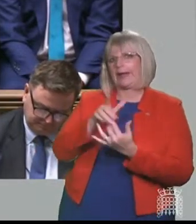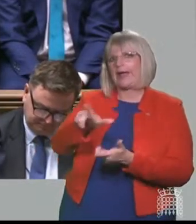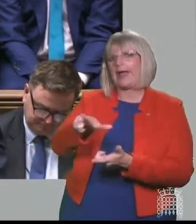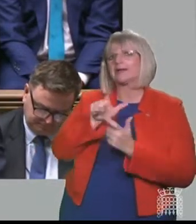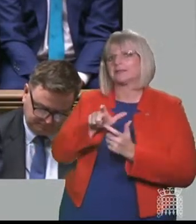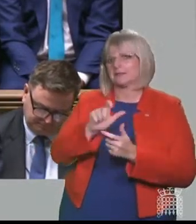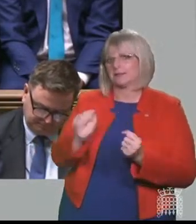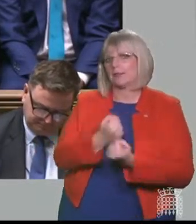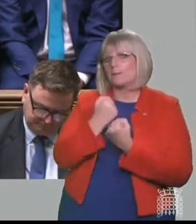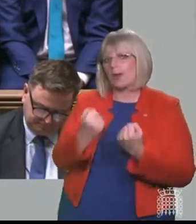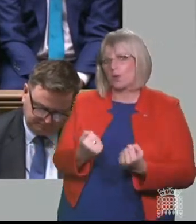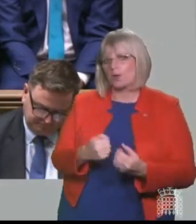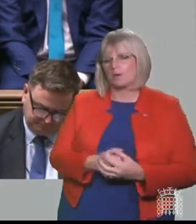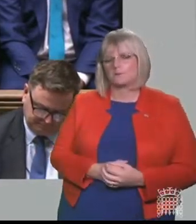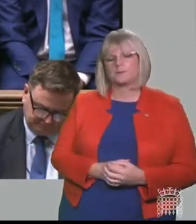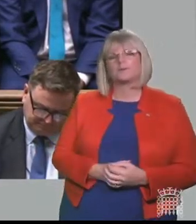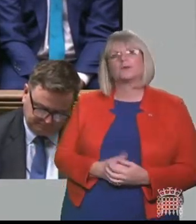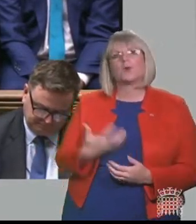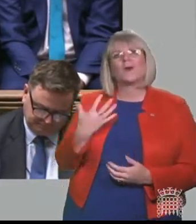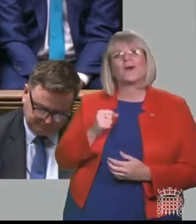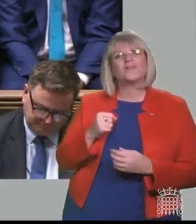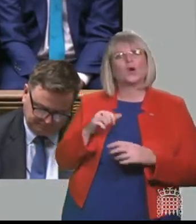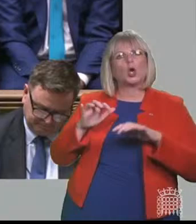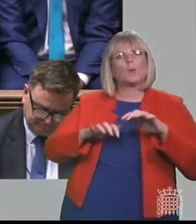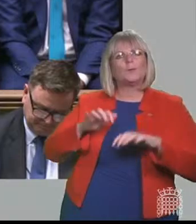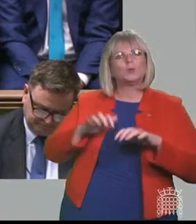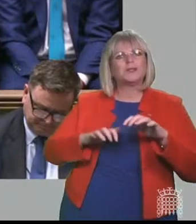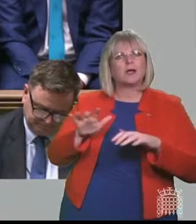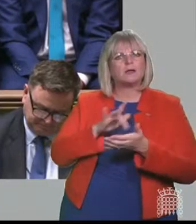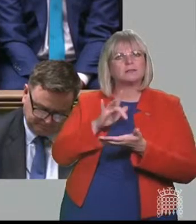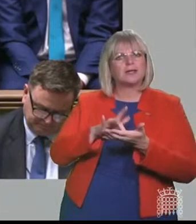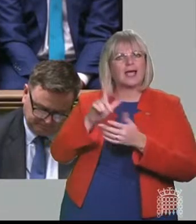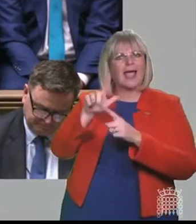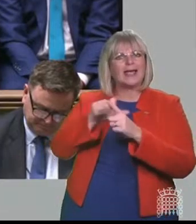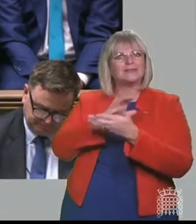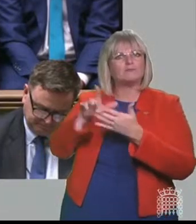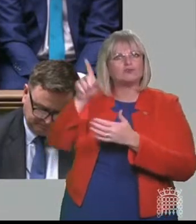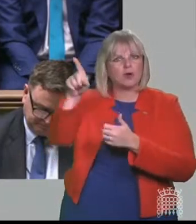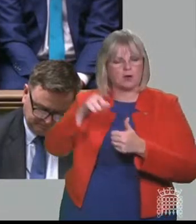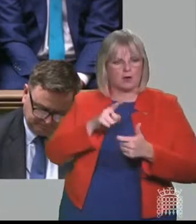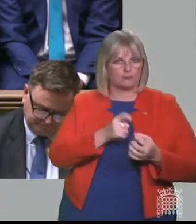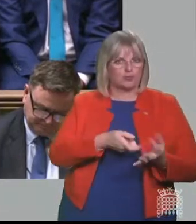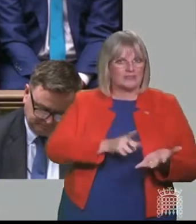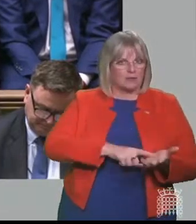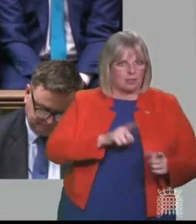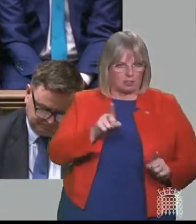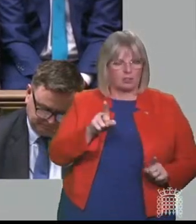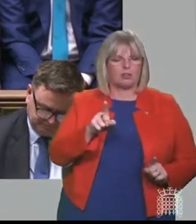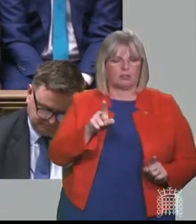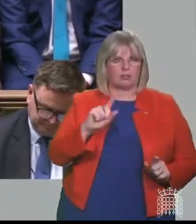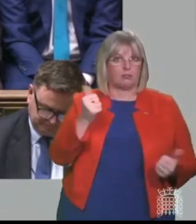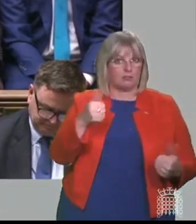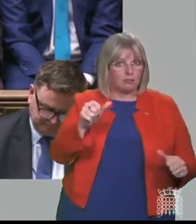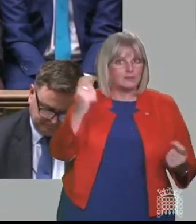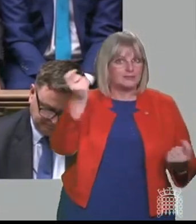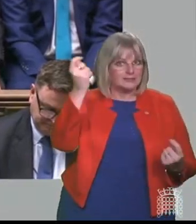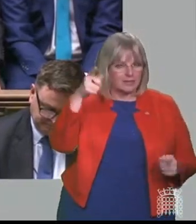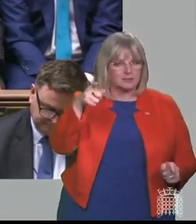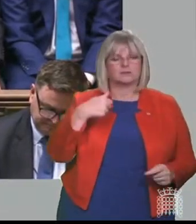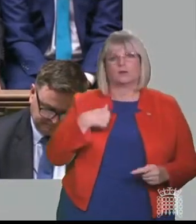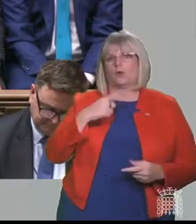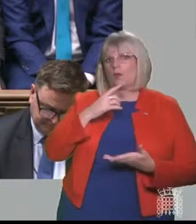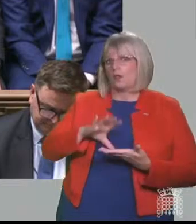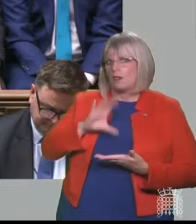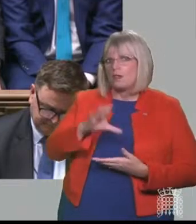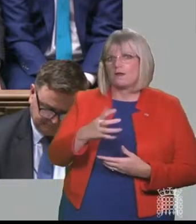of the supercomputing centres in Edinburgh and Bristol, I'll invest a further £500 million over the next 2 years to fund